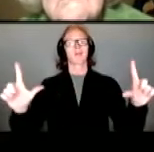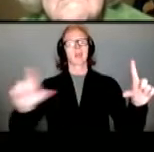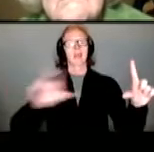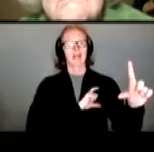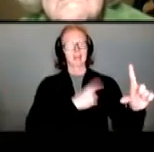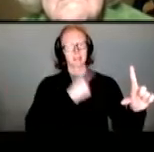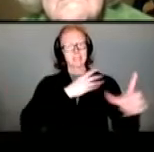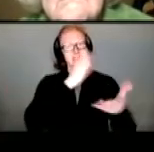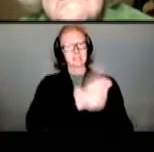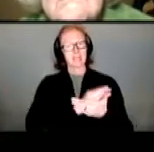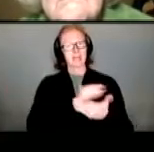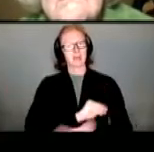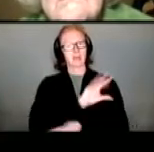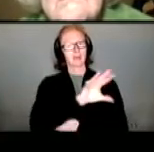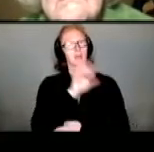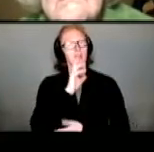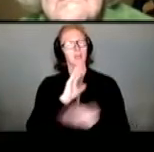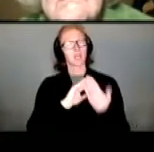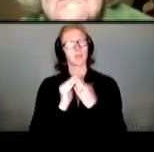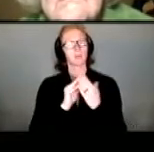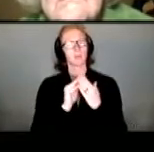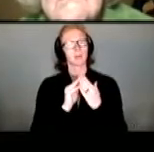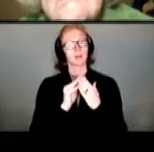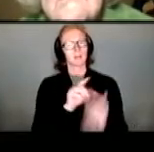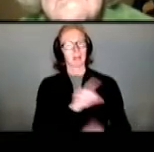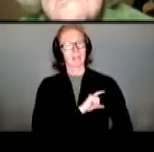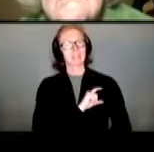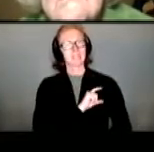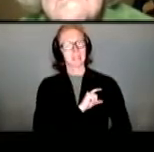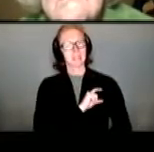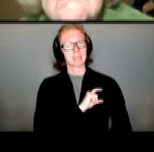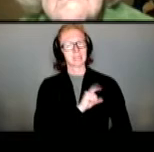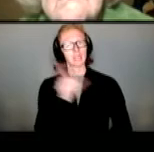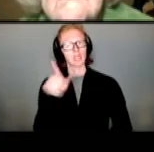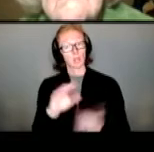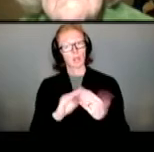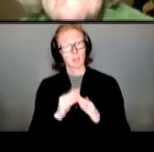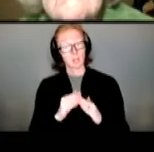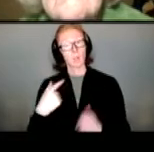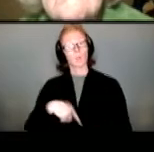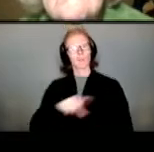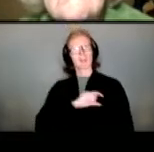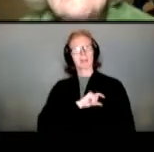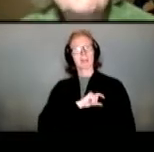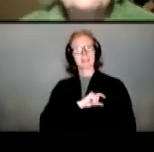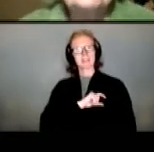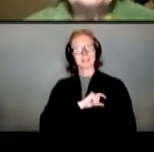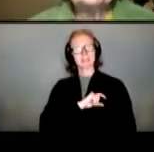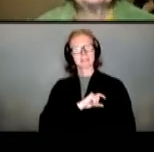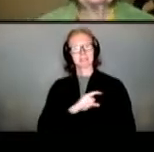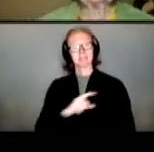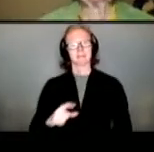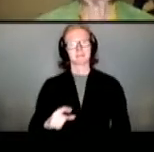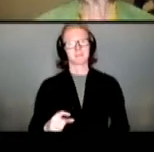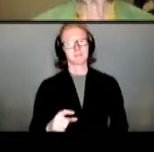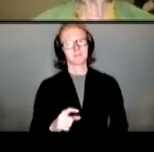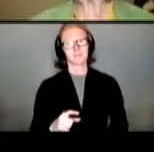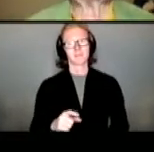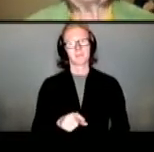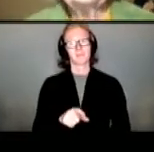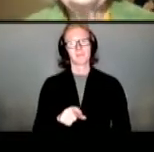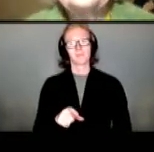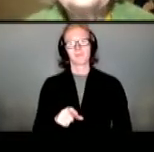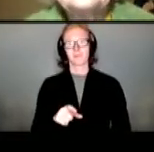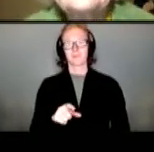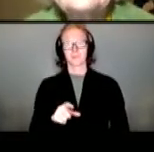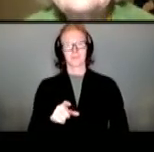stop. They said, "Hey, what happened to community policing?" They said, "This is community policing. You're the community, and we're the police." And to me, a lot of the